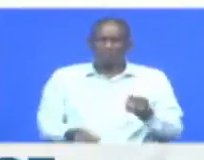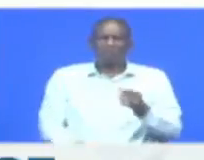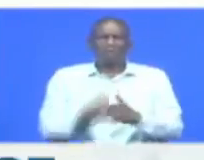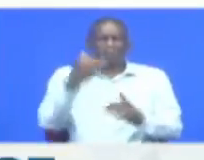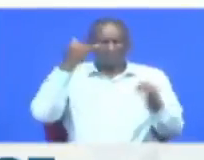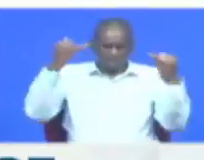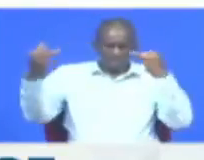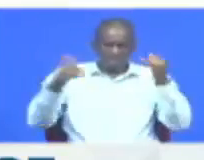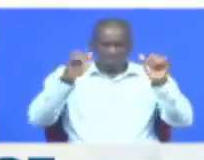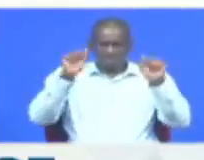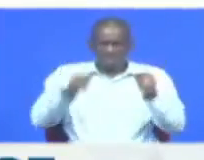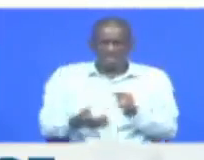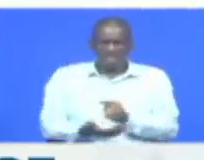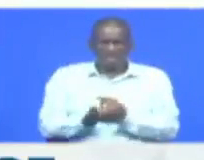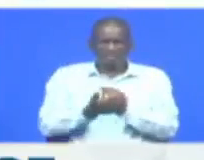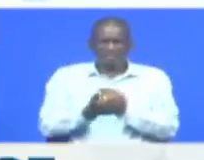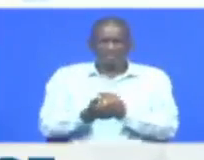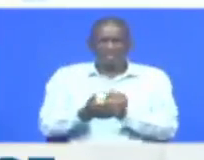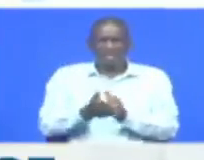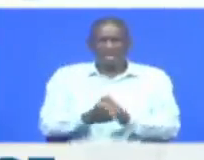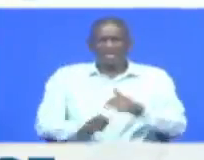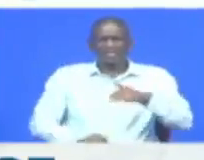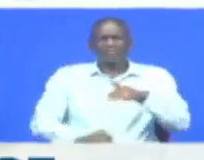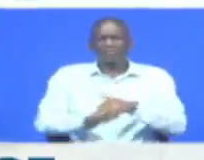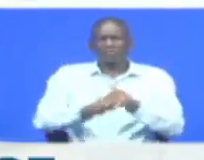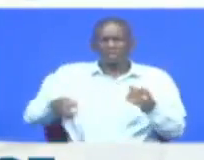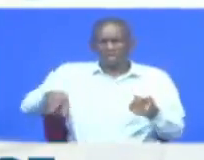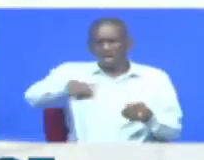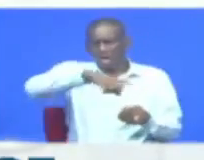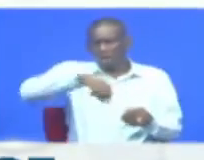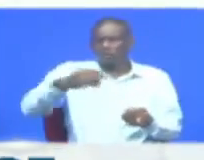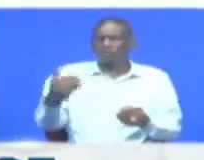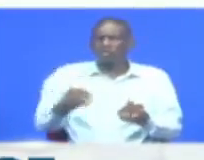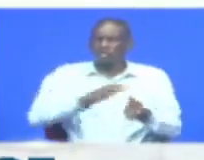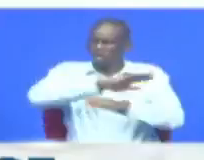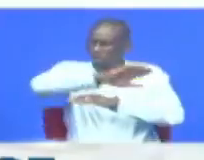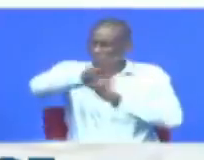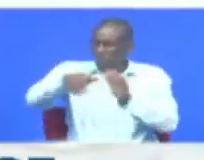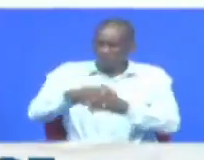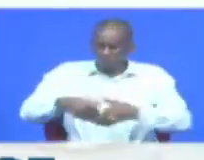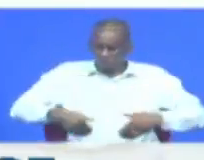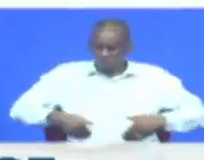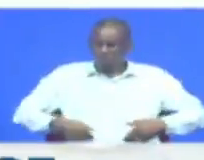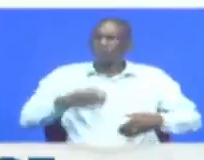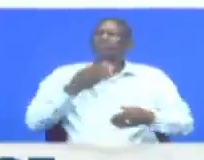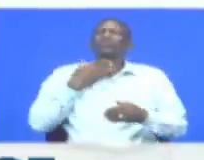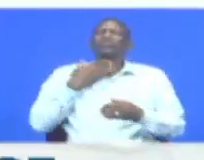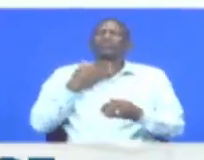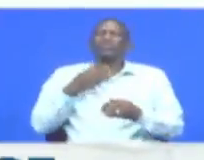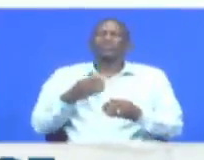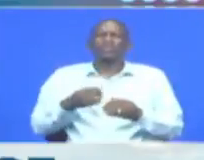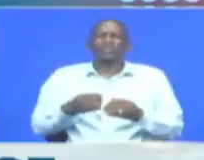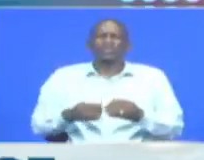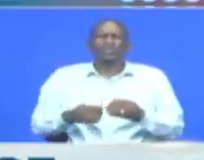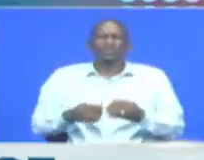ideas that can help and mentor even our children and all the youths who want to do and go far.